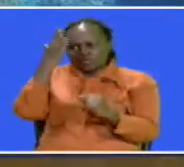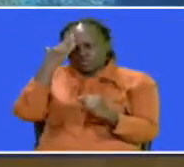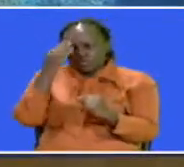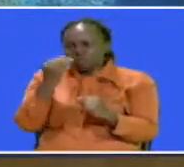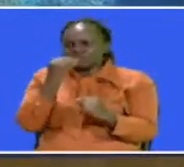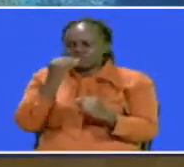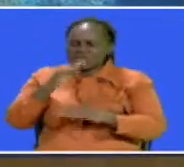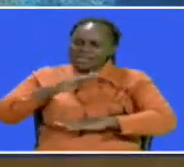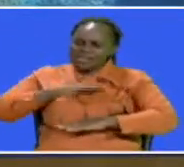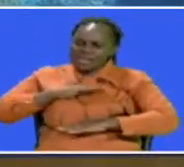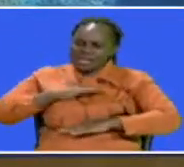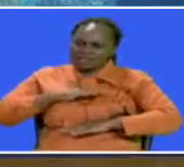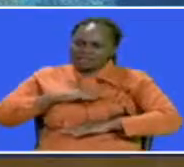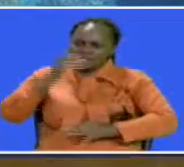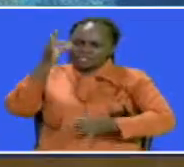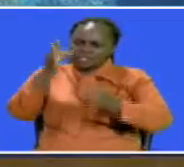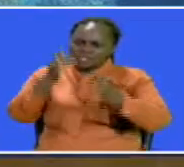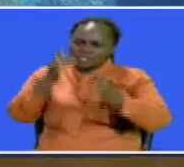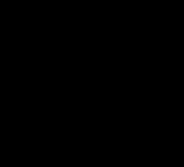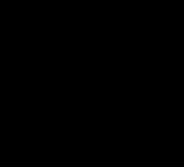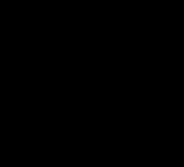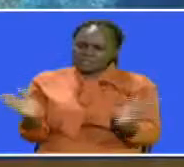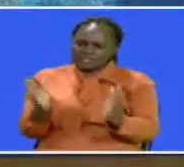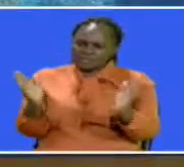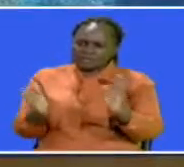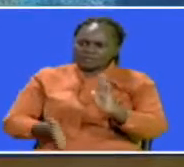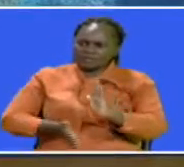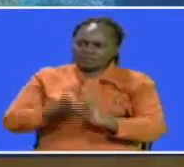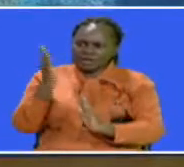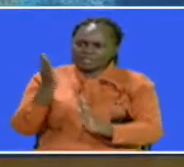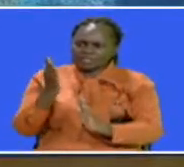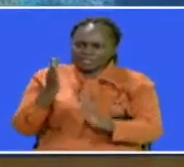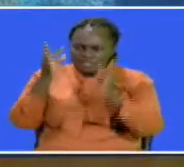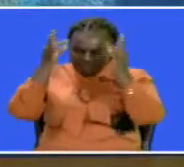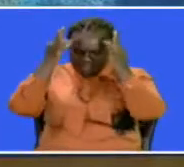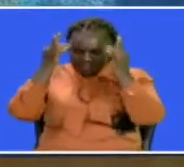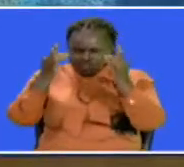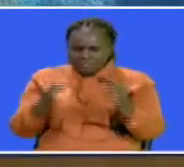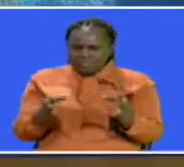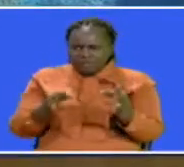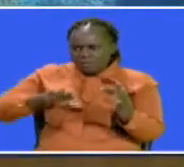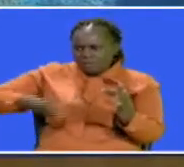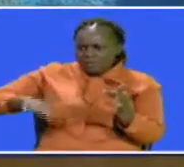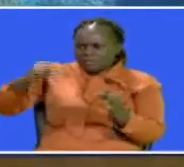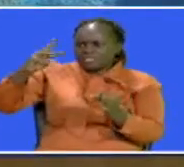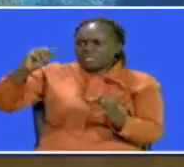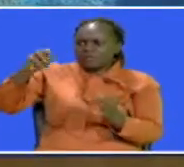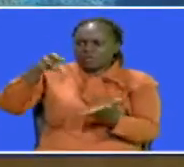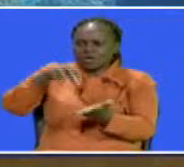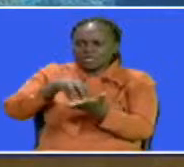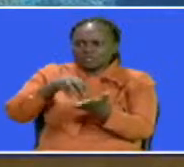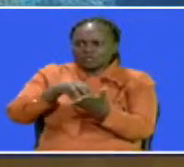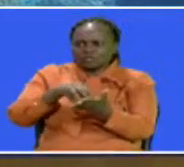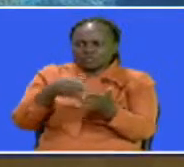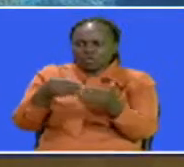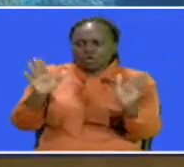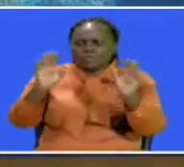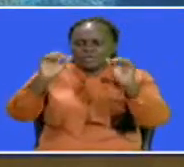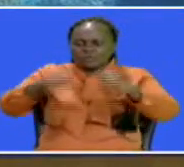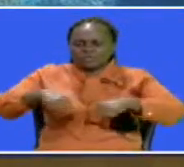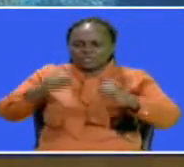food security. Now, the judiciary is being urged to the resolution of pending GMO cases to unlock the potential